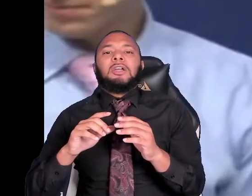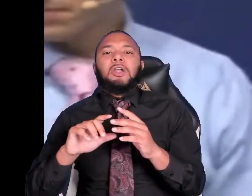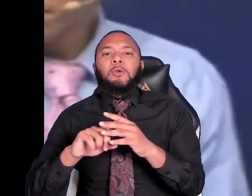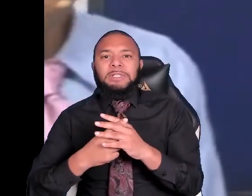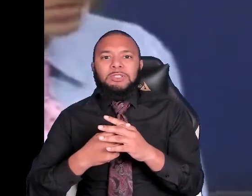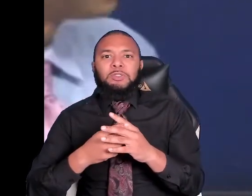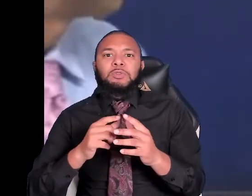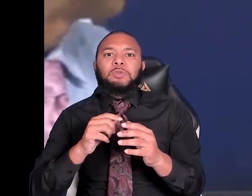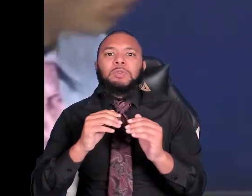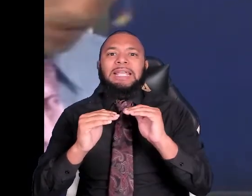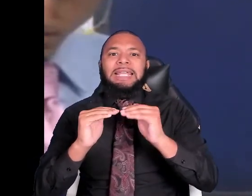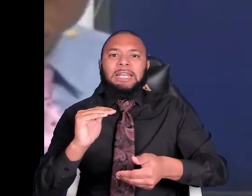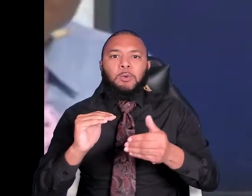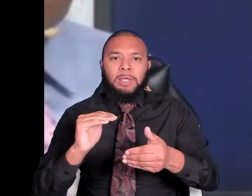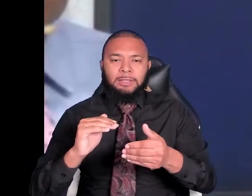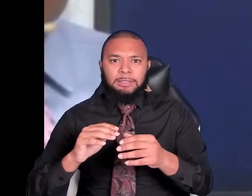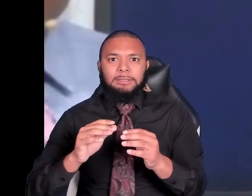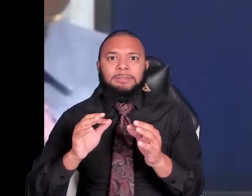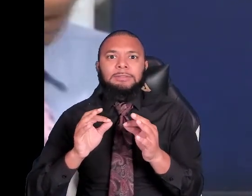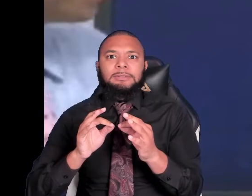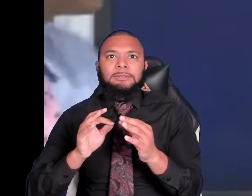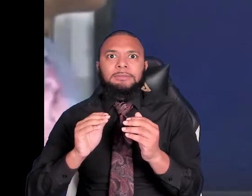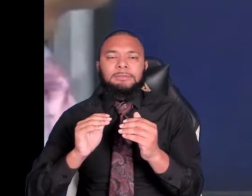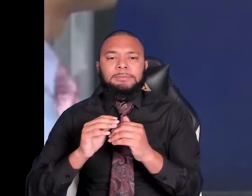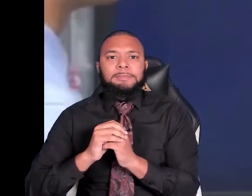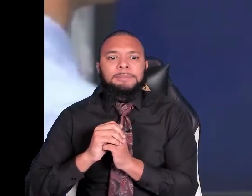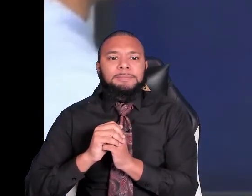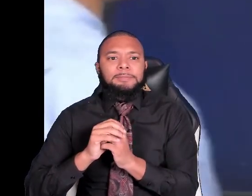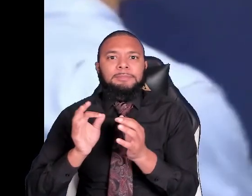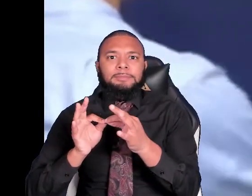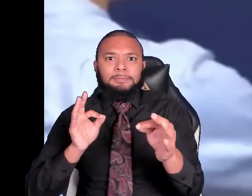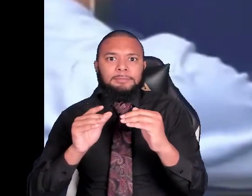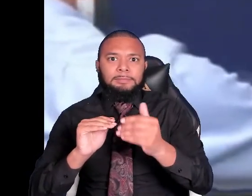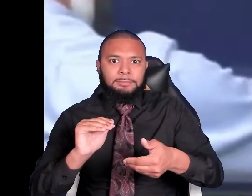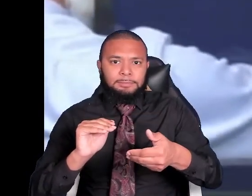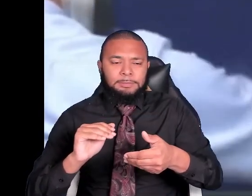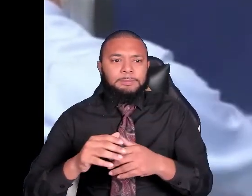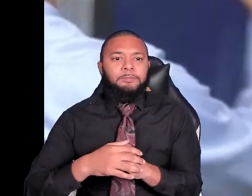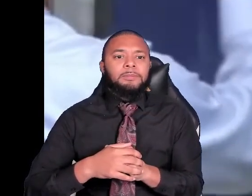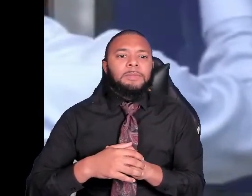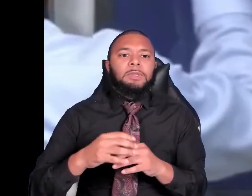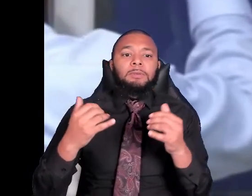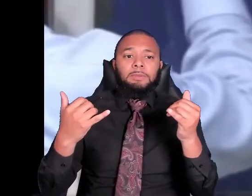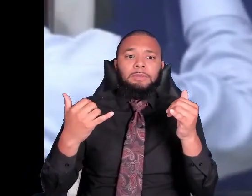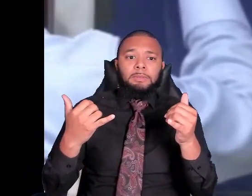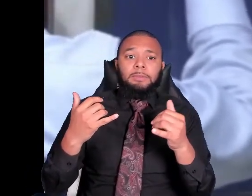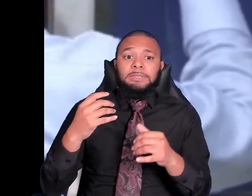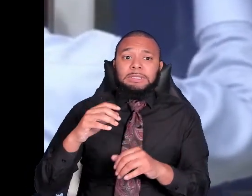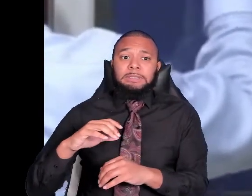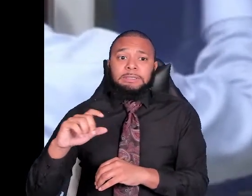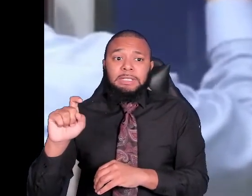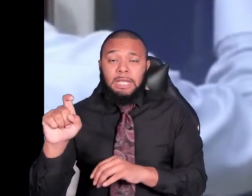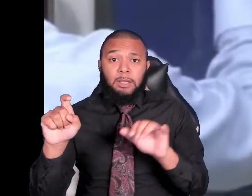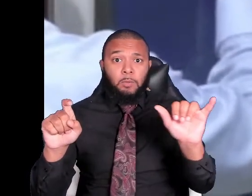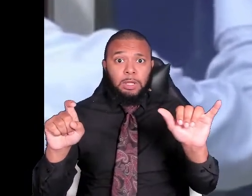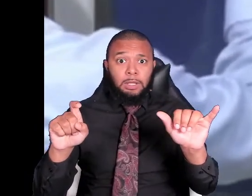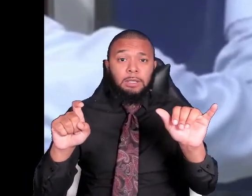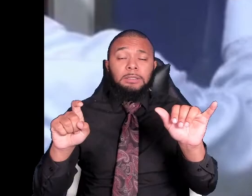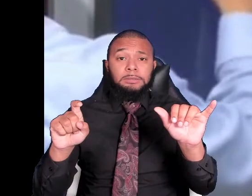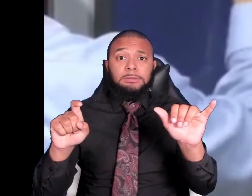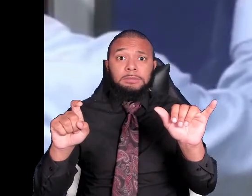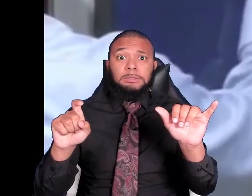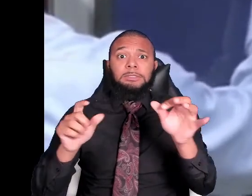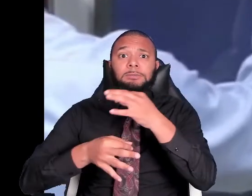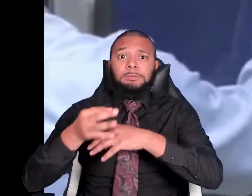0. Well, let's input 0, 0 as x and y. 5 times